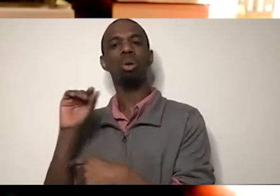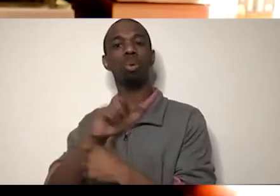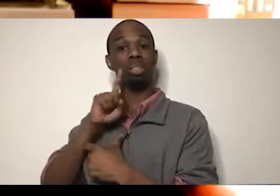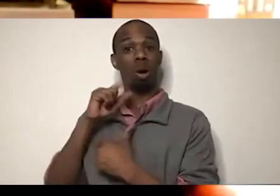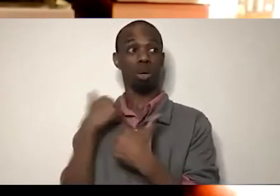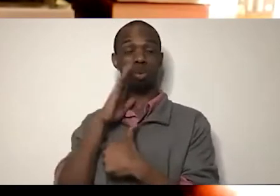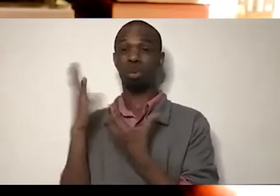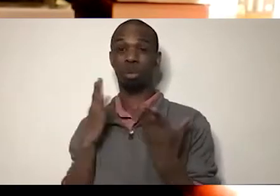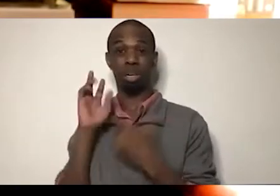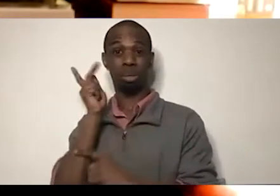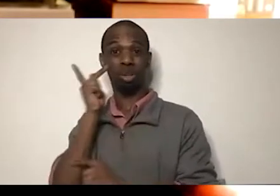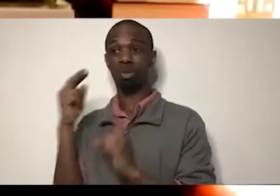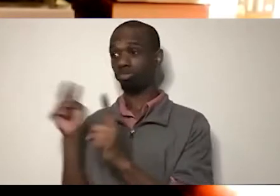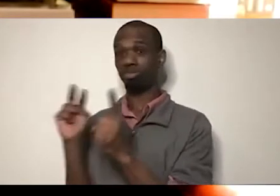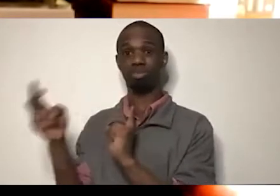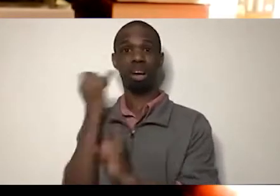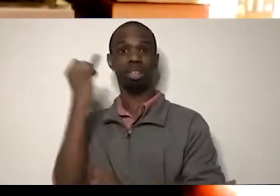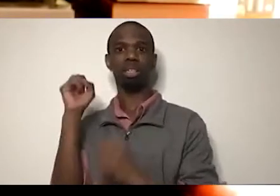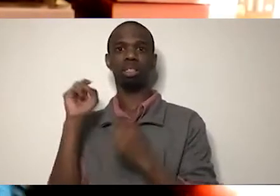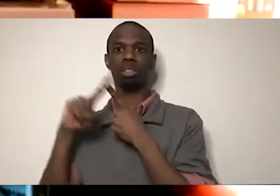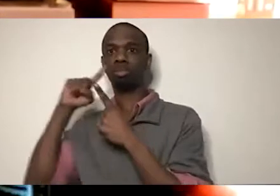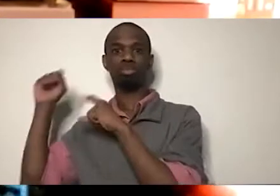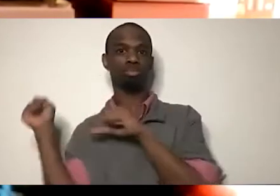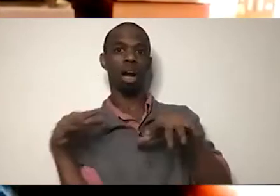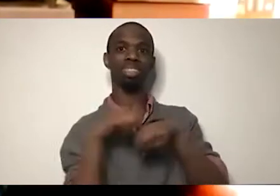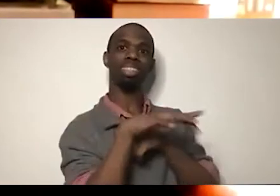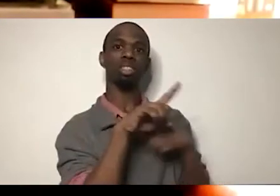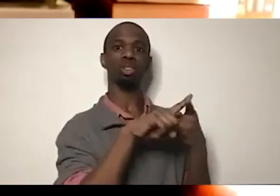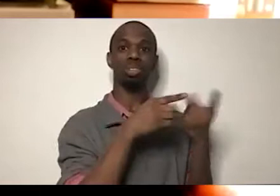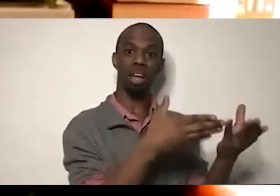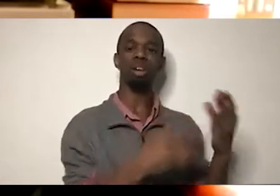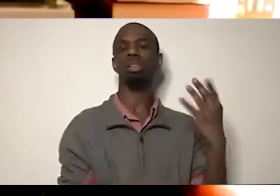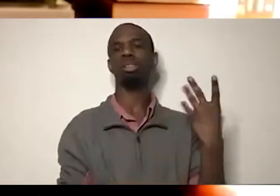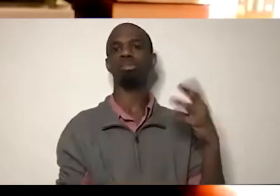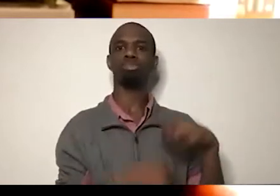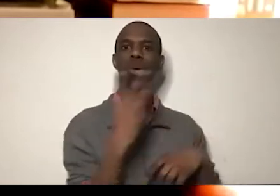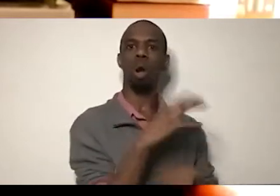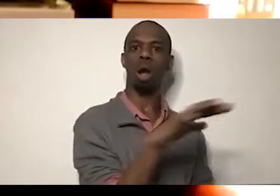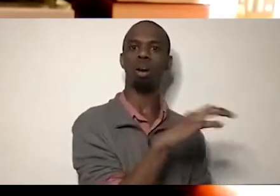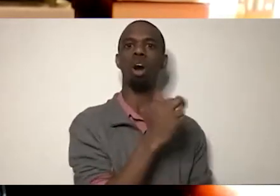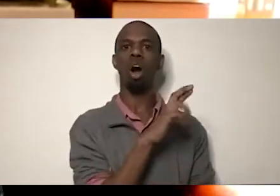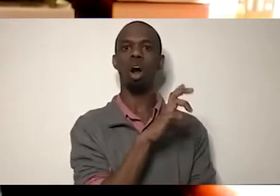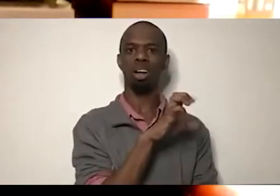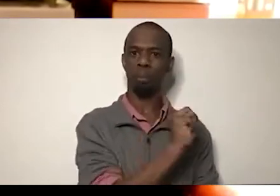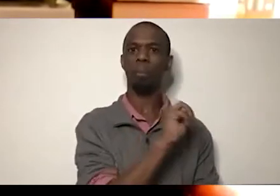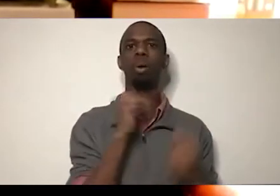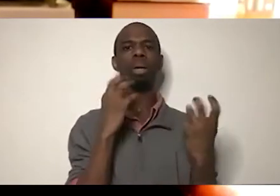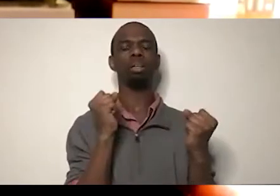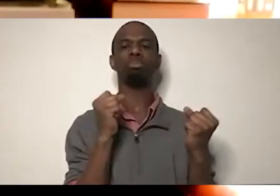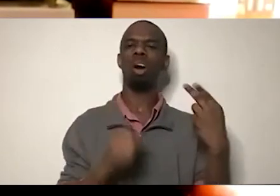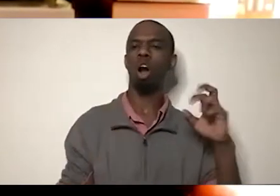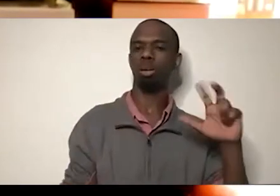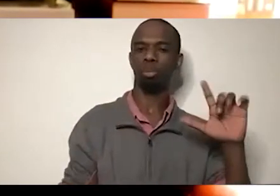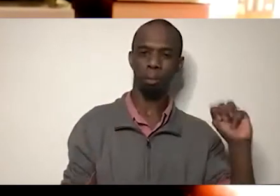Theater. But those of us over on the west side, near the Riverside Drive and Convent Avenue area, were kind